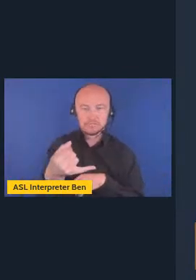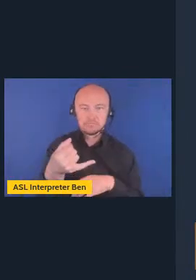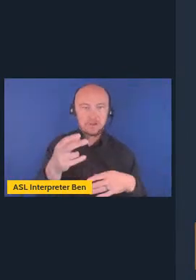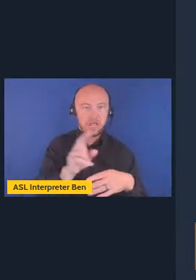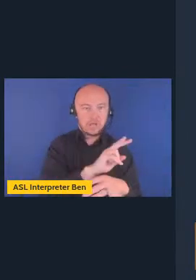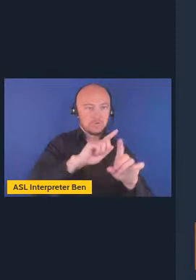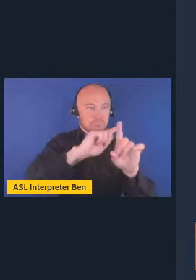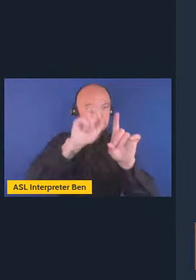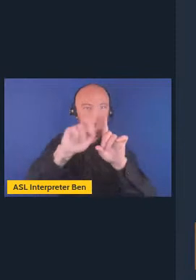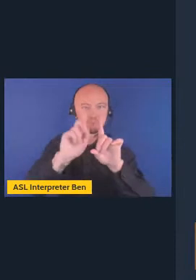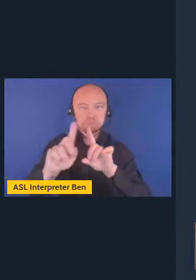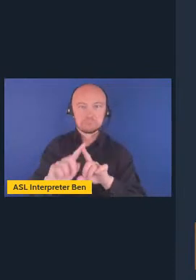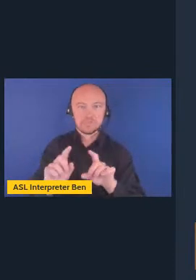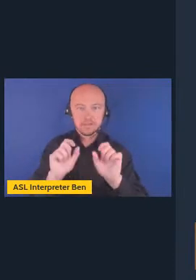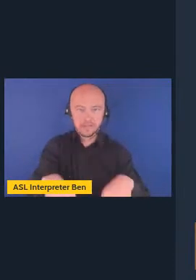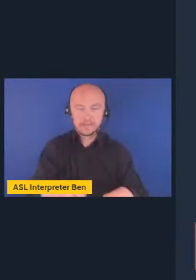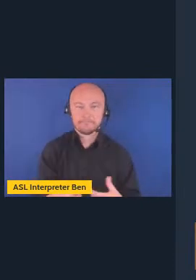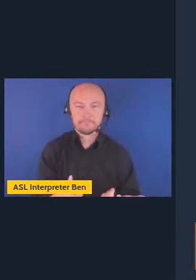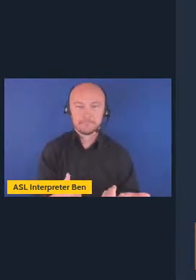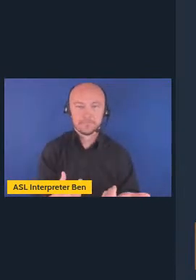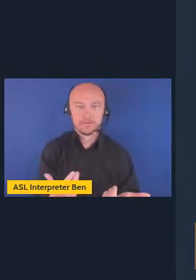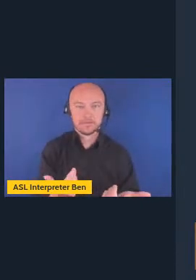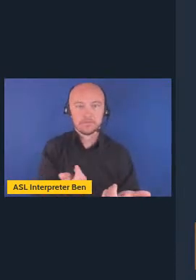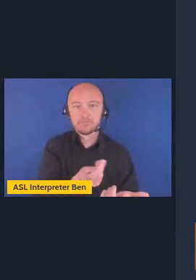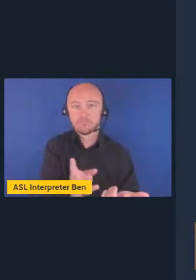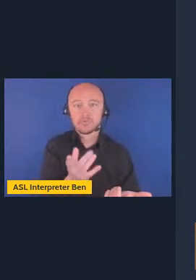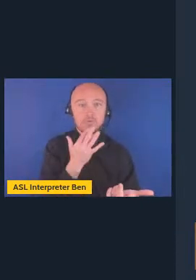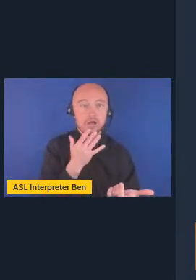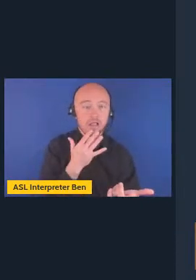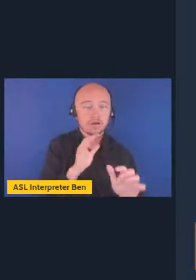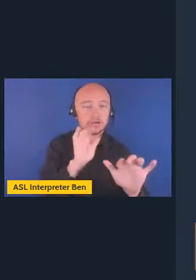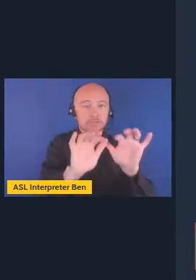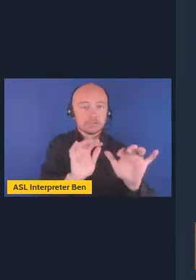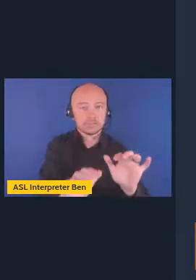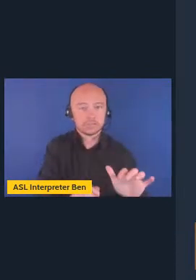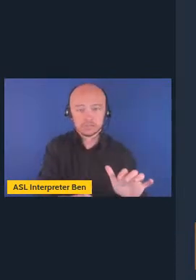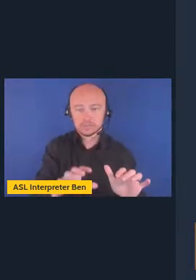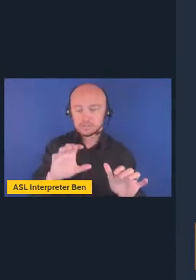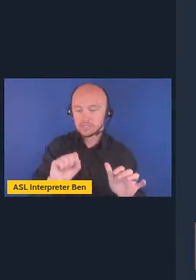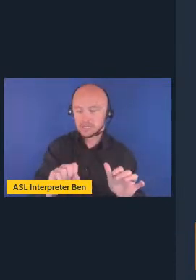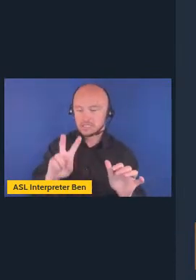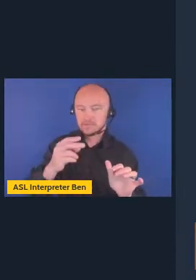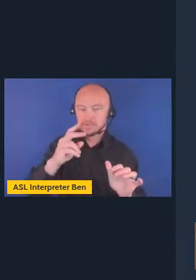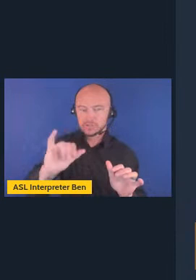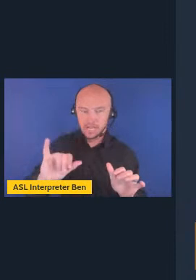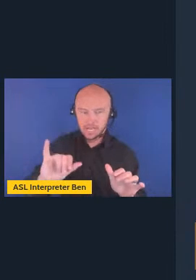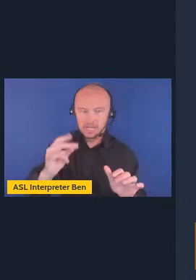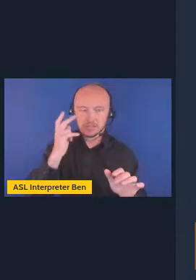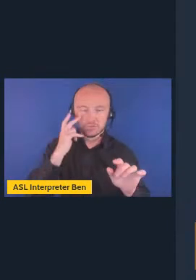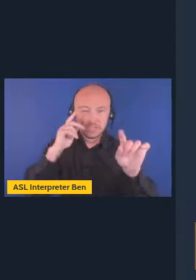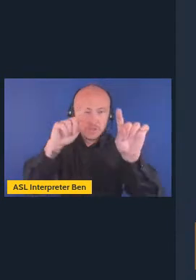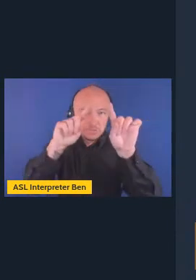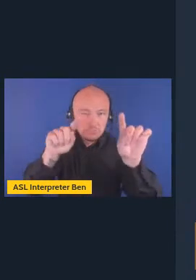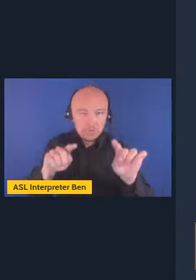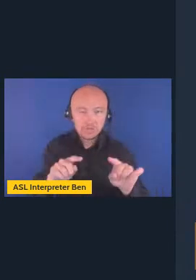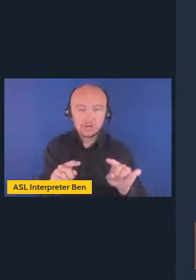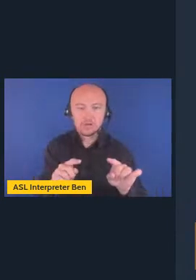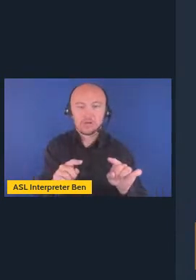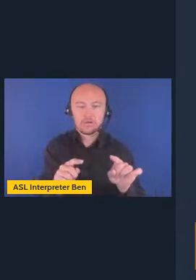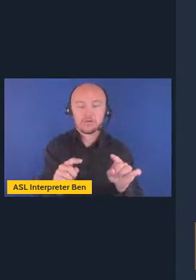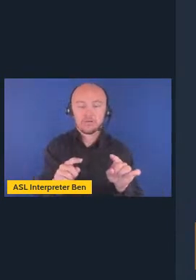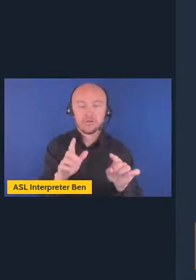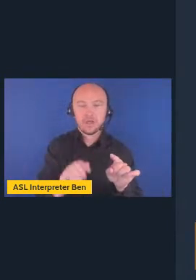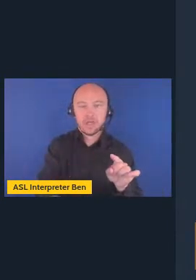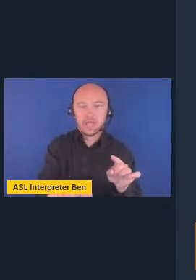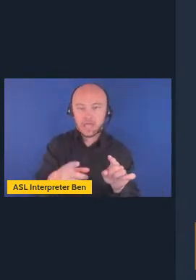projects. I just need to define a couple of colors and an SVG icon, in this case those curly braces, and the component does the